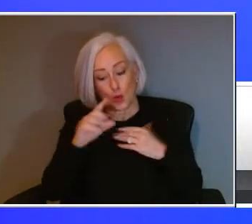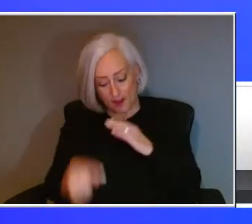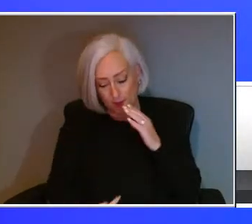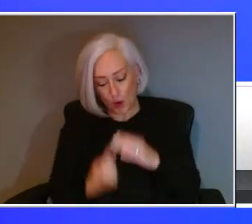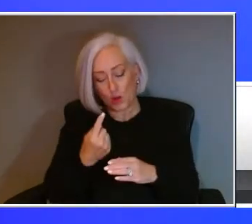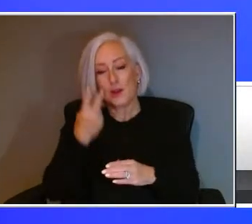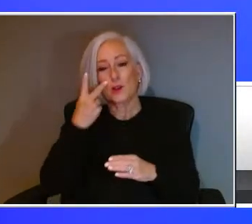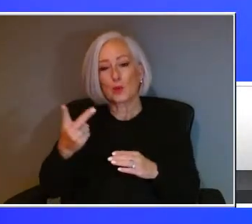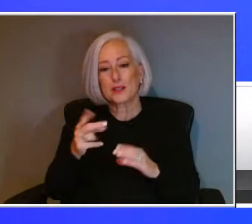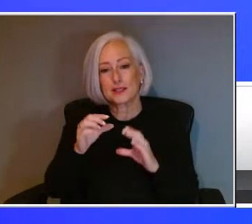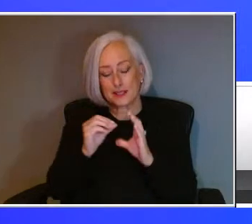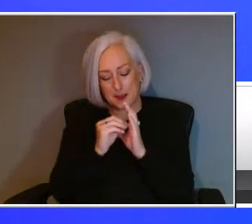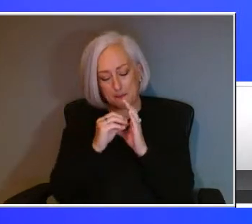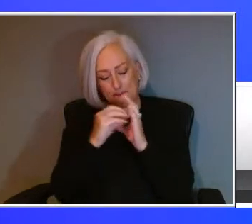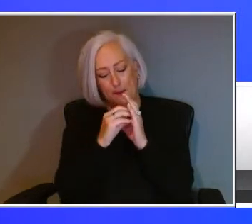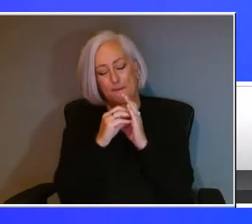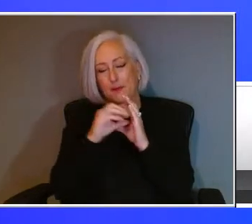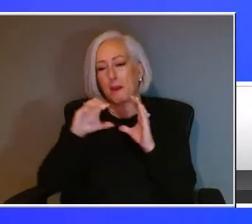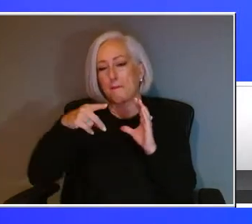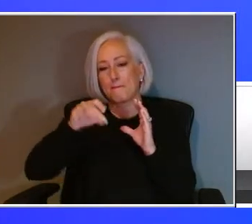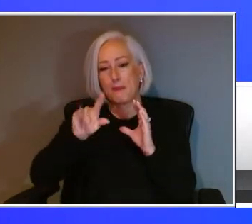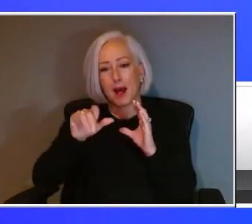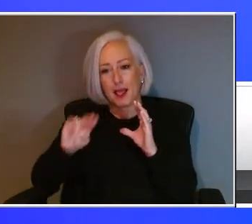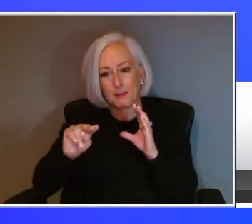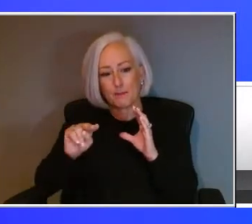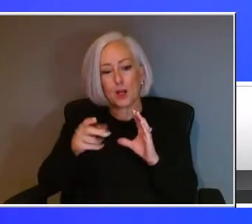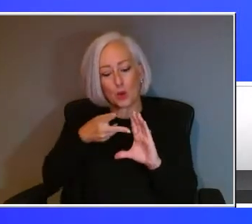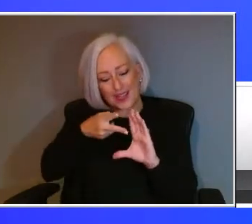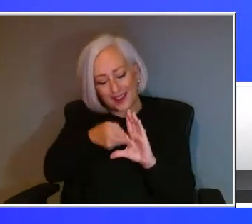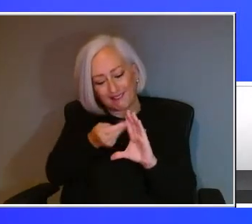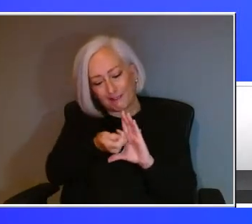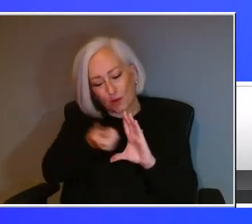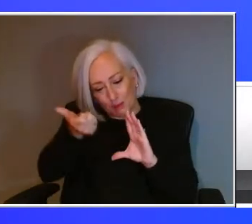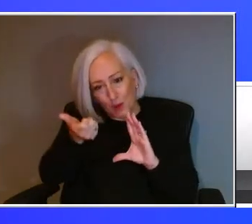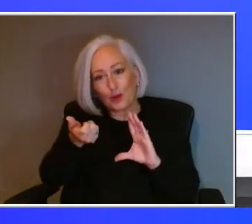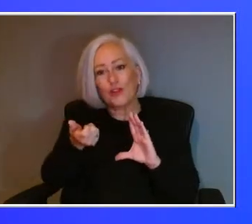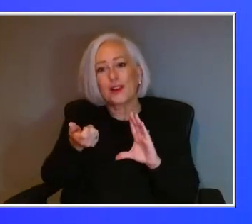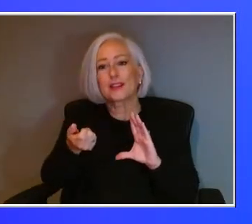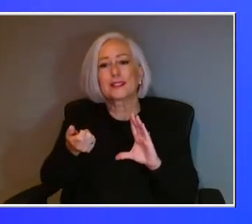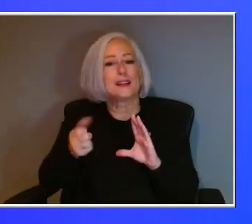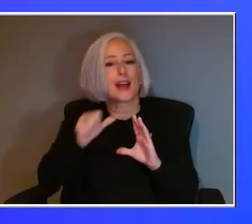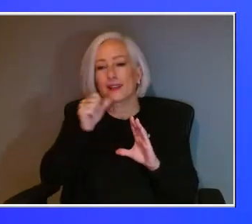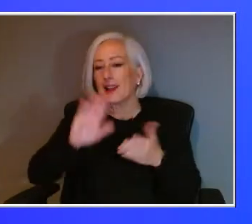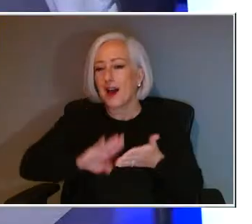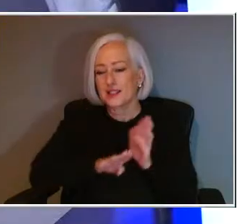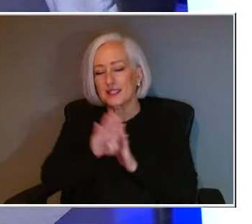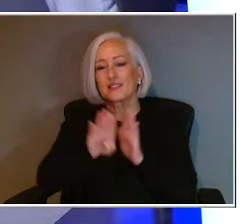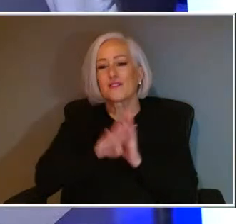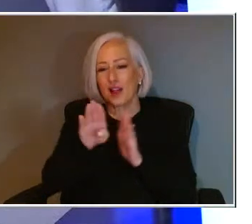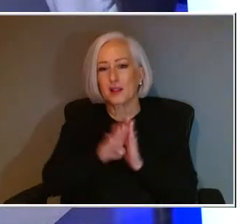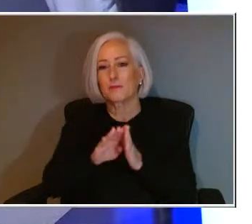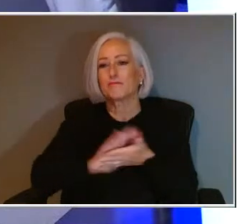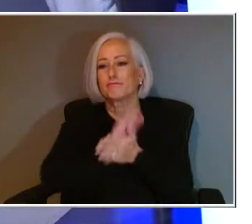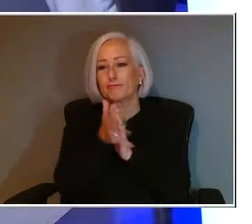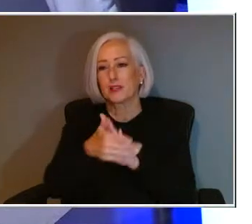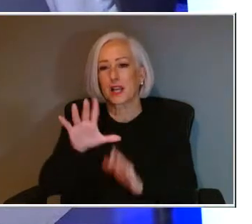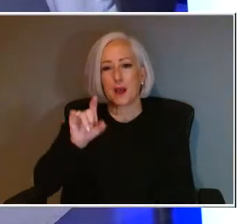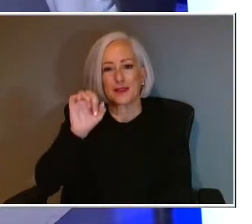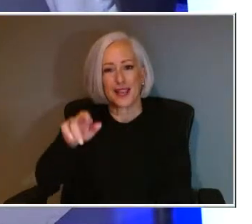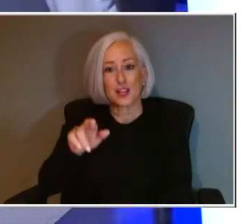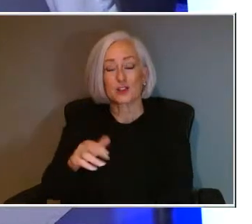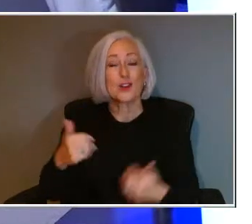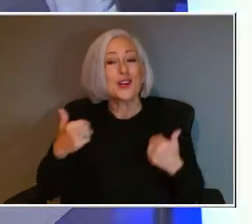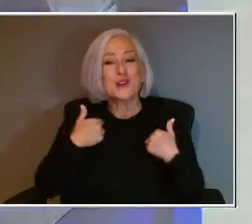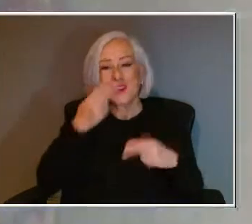is a precancerous lesion, you can cut it out and prevent that from developing into a full-blown cancer. Okay, we have a few fun pictures of you,